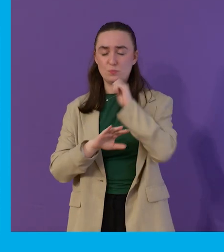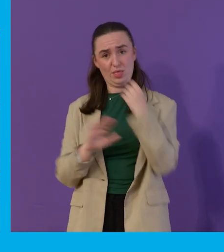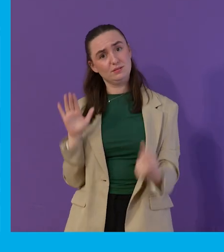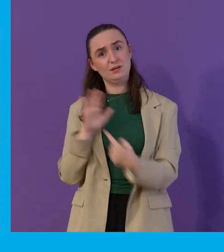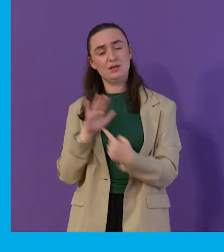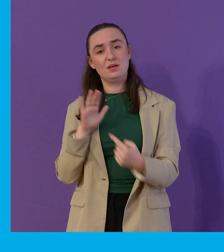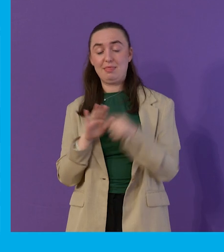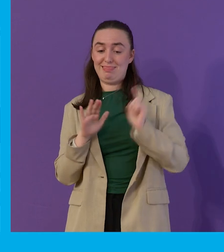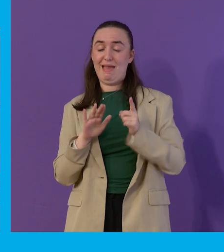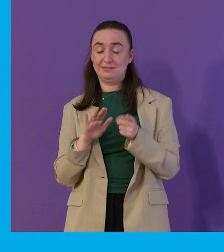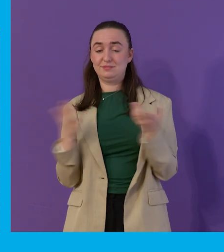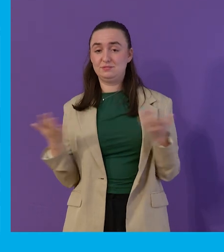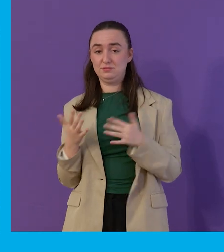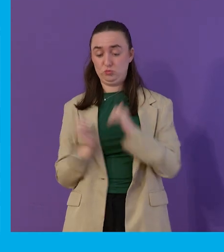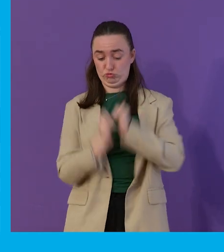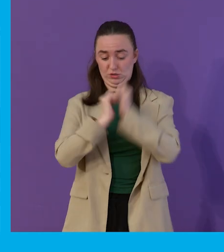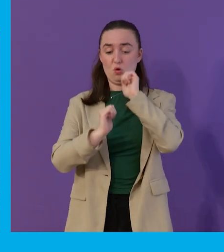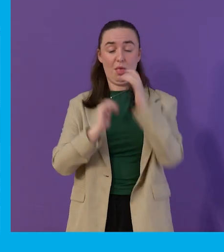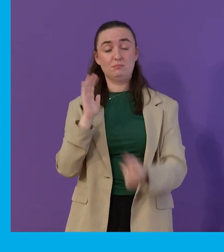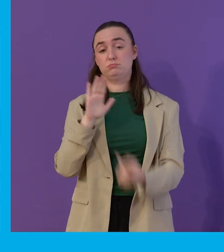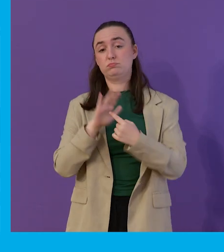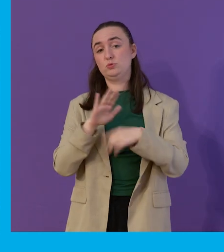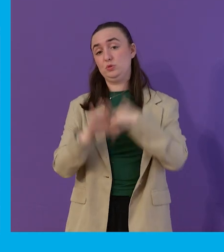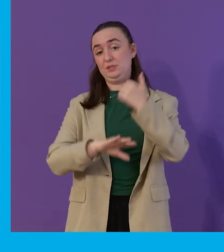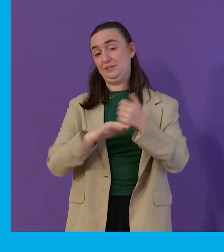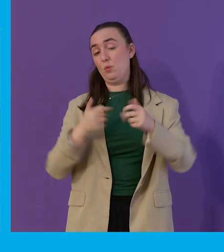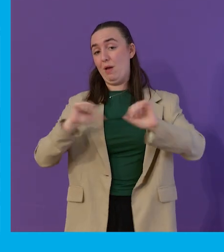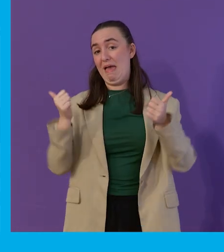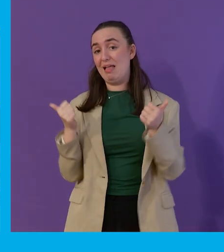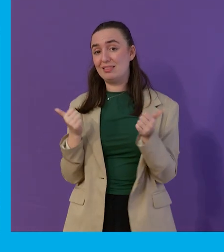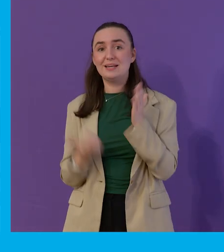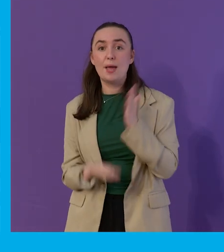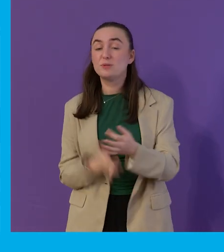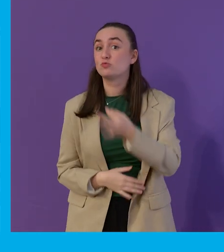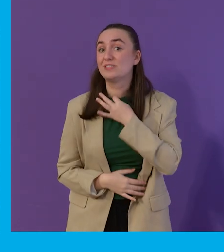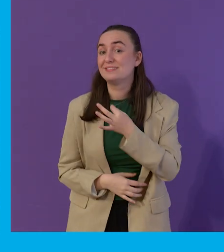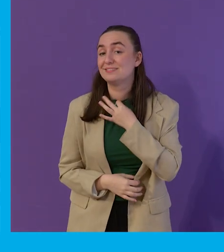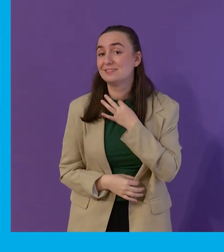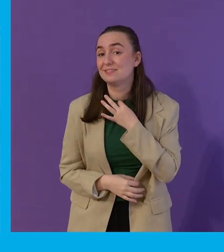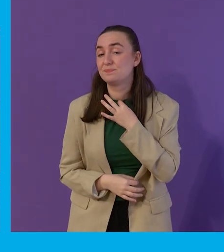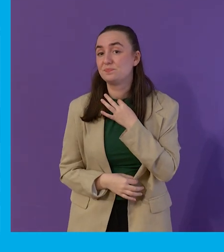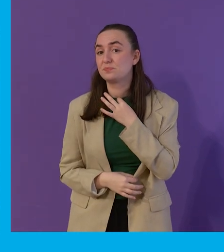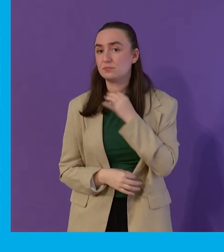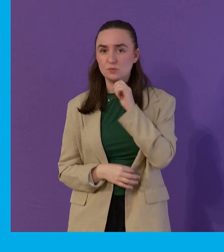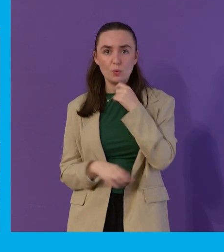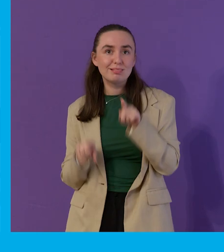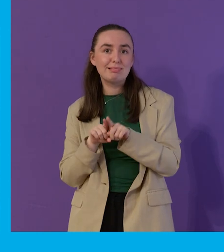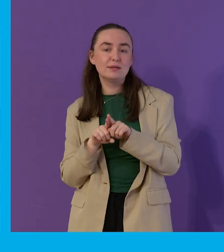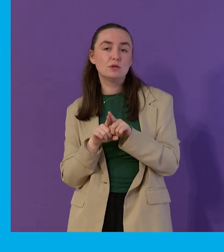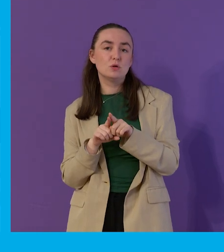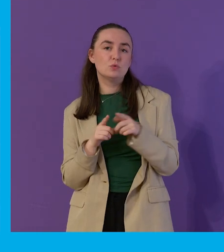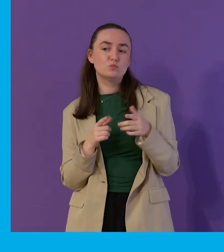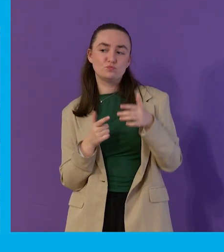there is a risk, or maybe a reality, that this has become a more a presidential role, and you have to